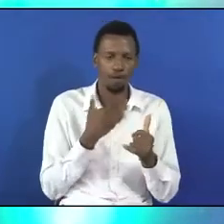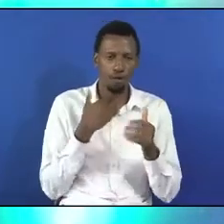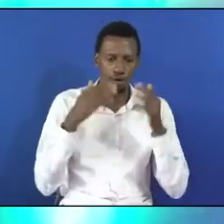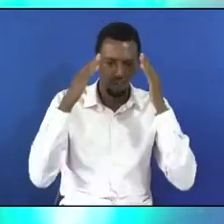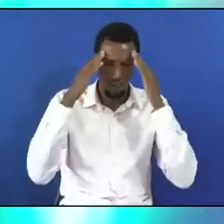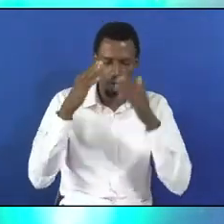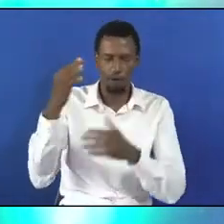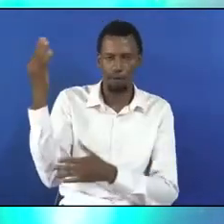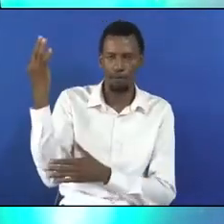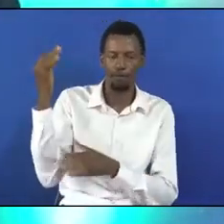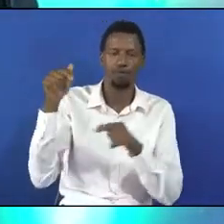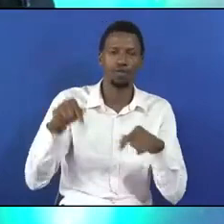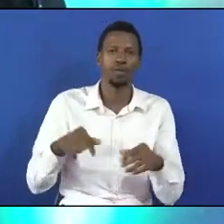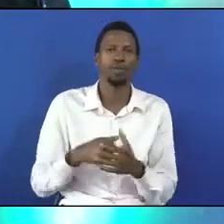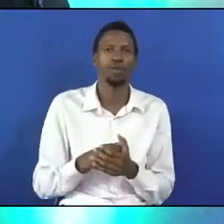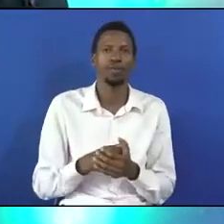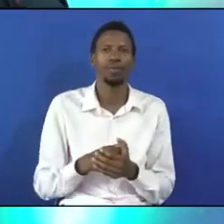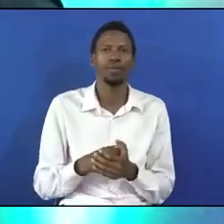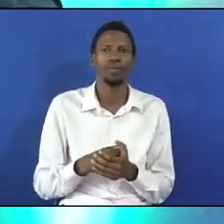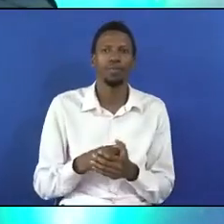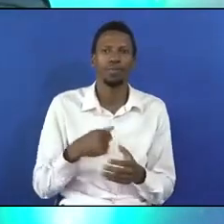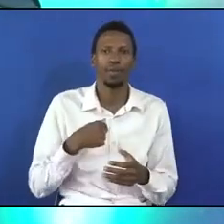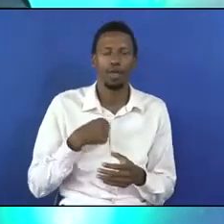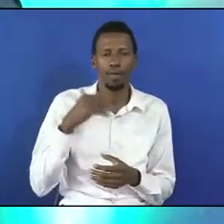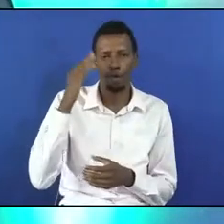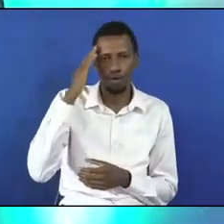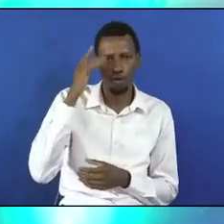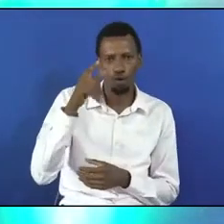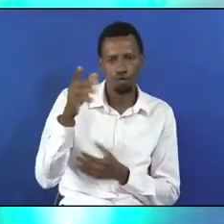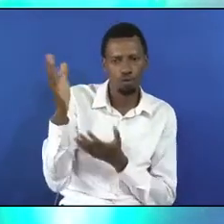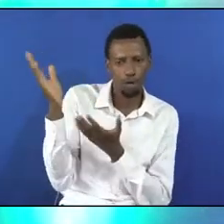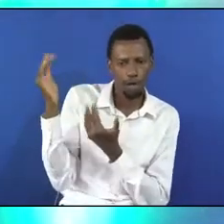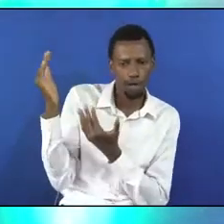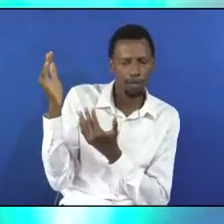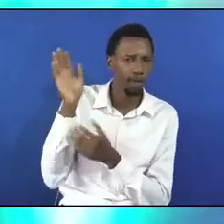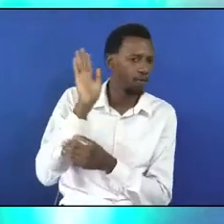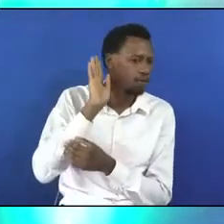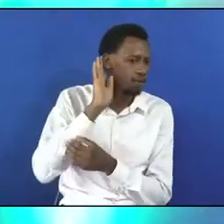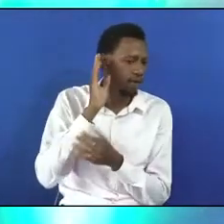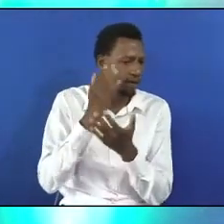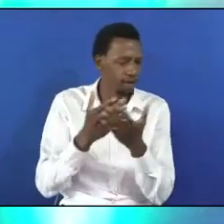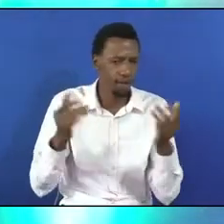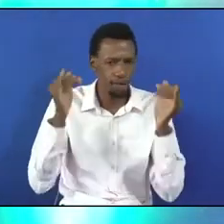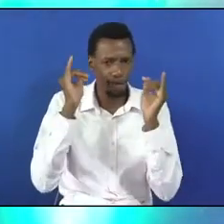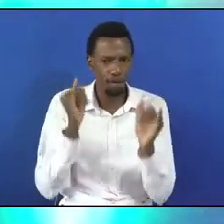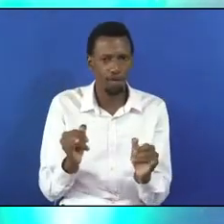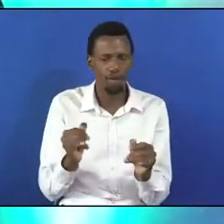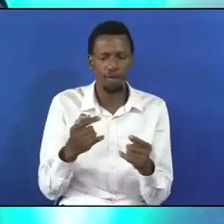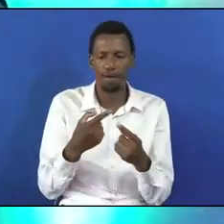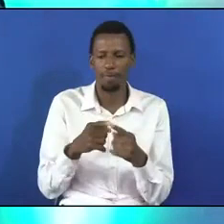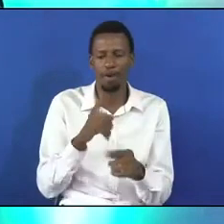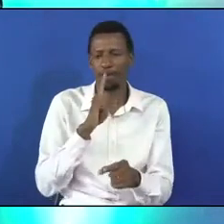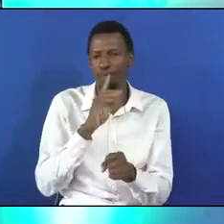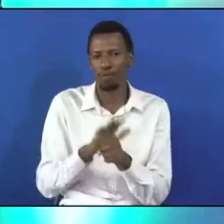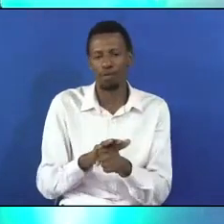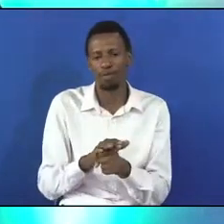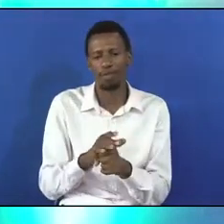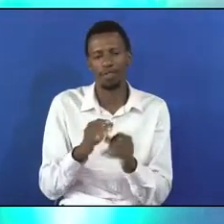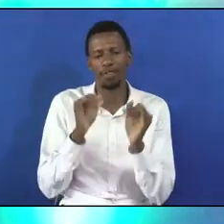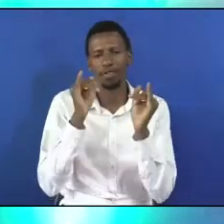I know you are expecting something new, But I promise you, it is not